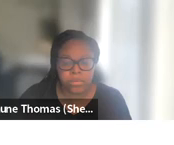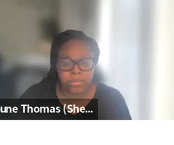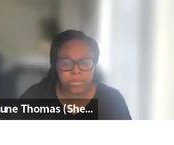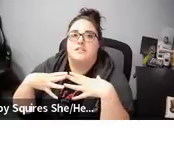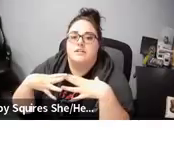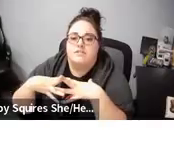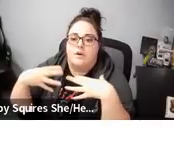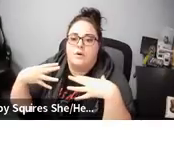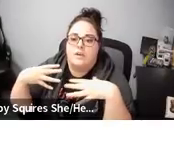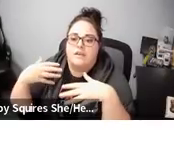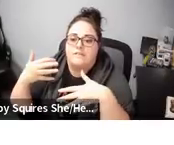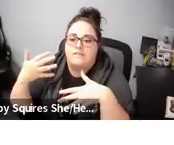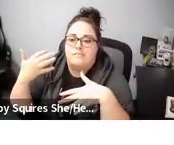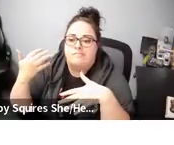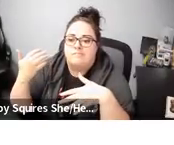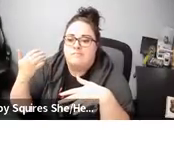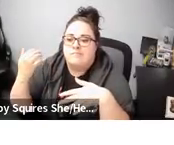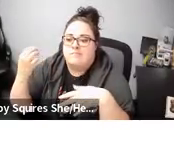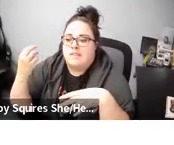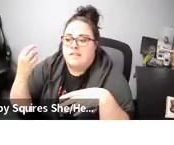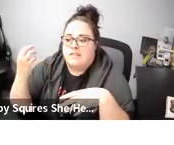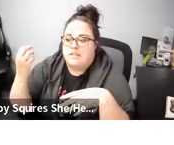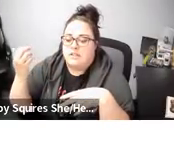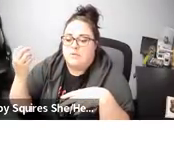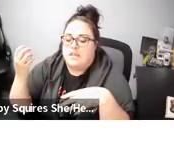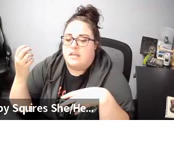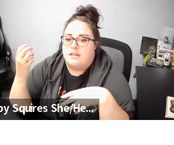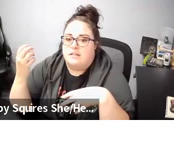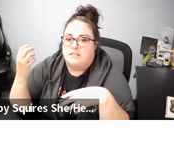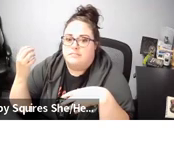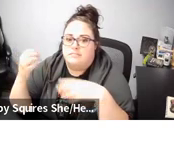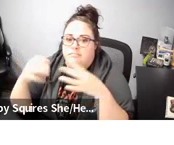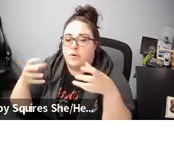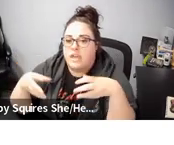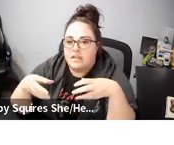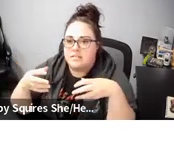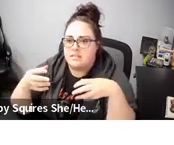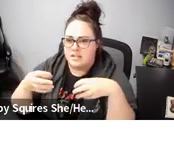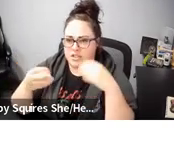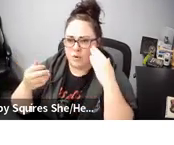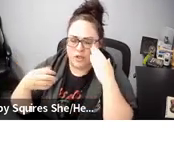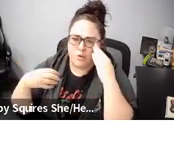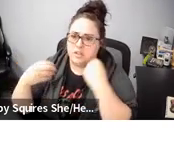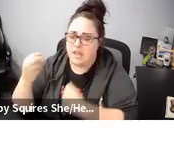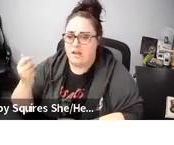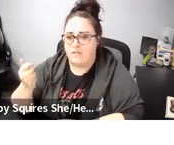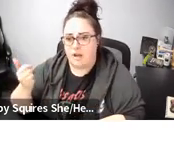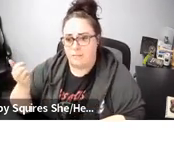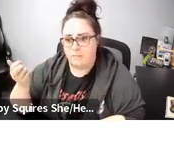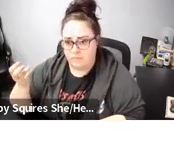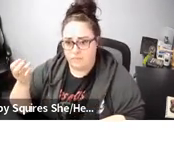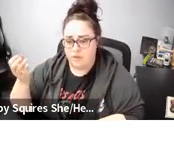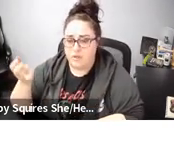it makes it easier. So if using both hands is an issue, or you only